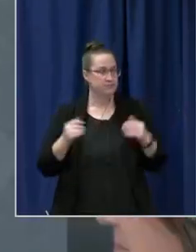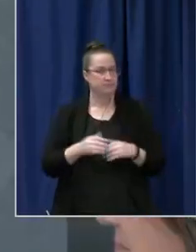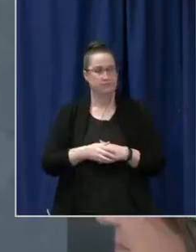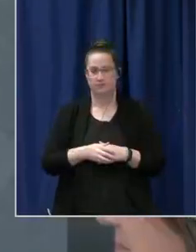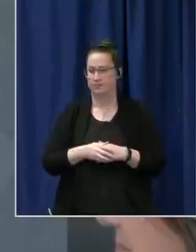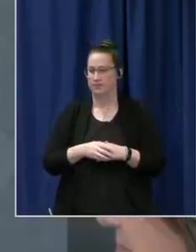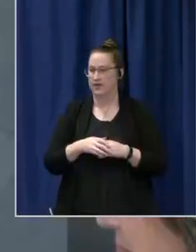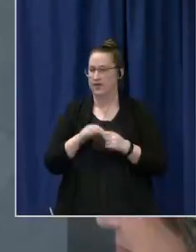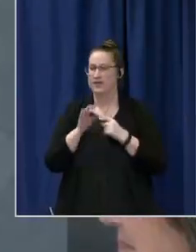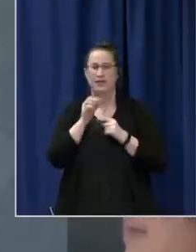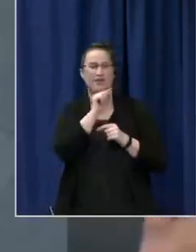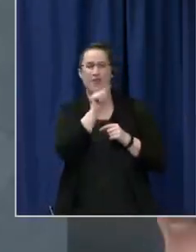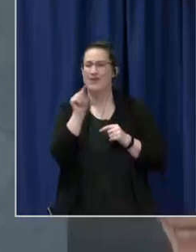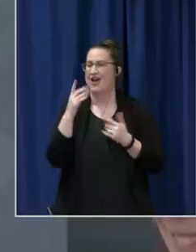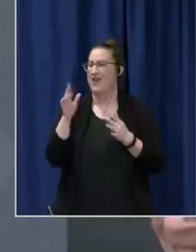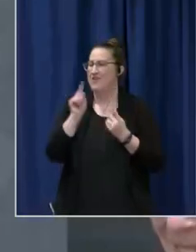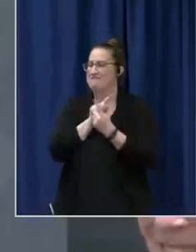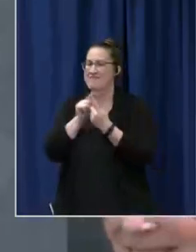Especially those people I already know.